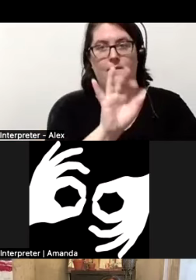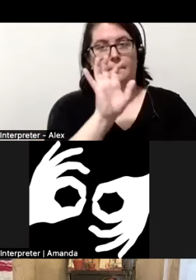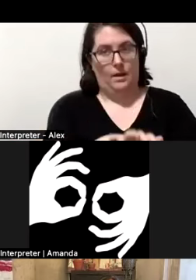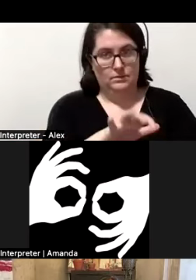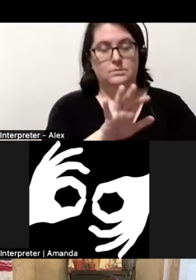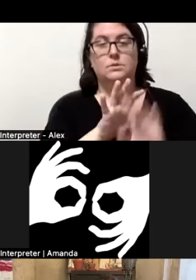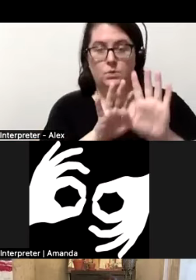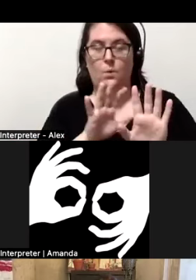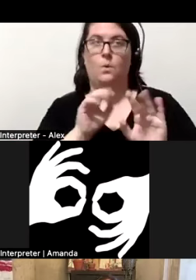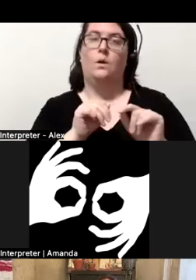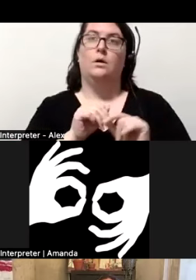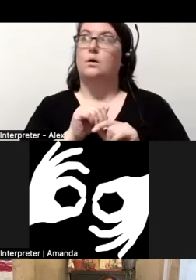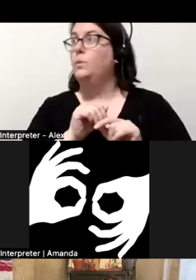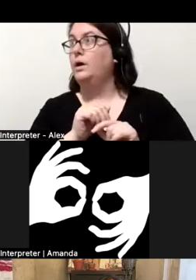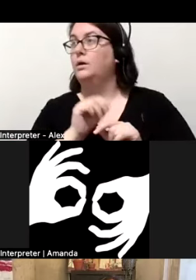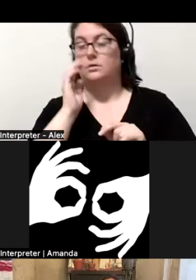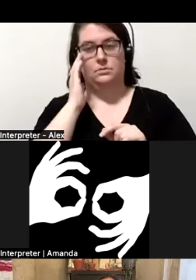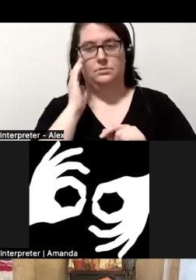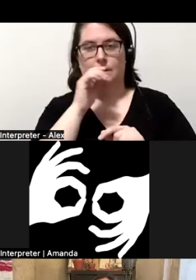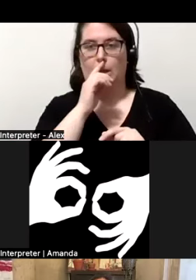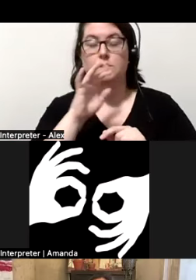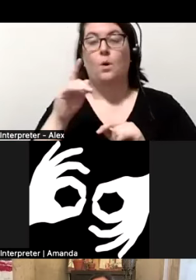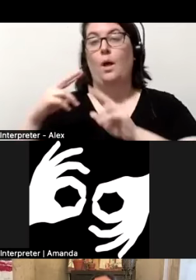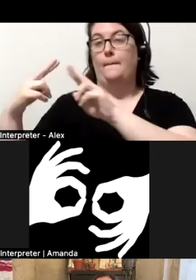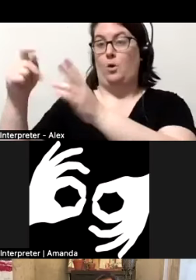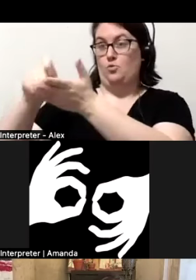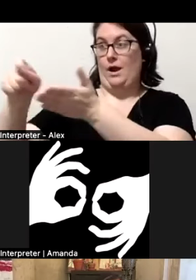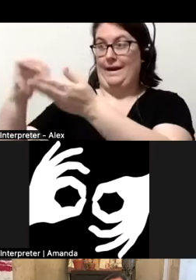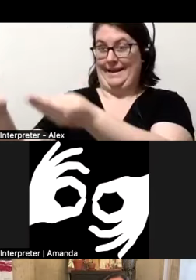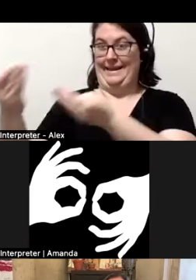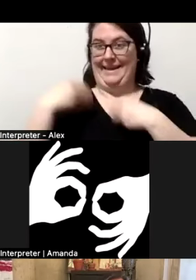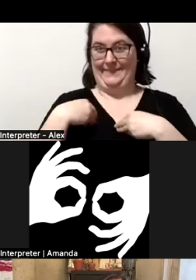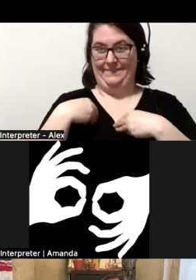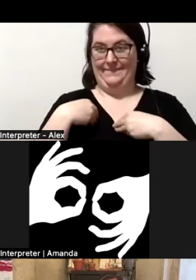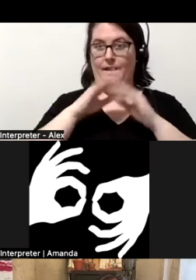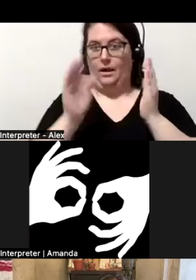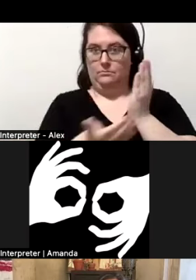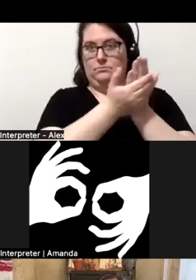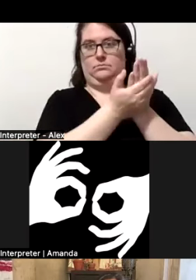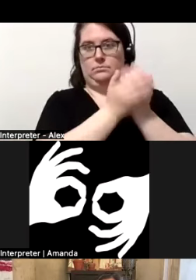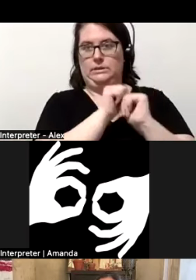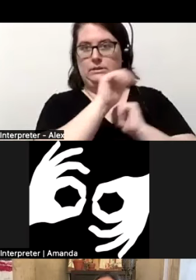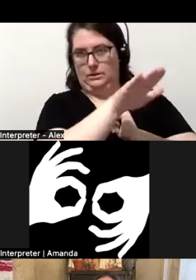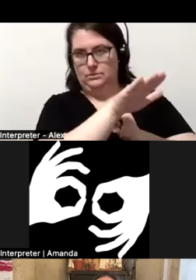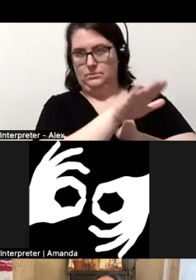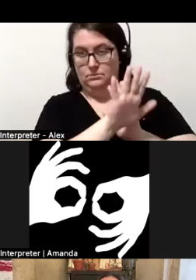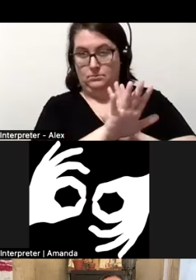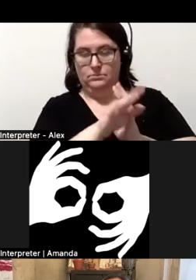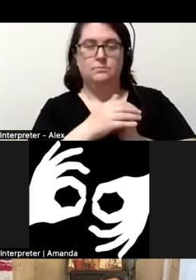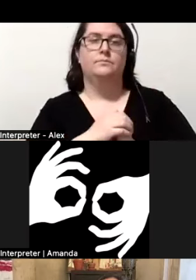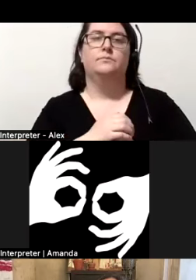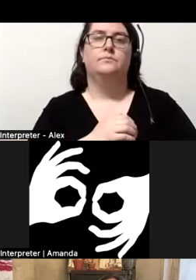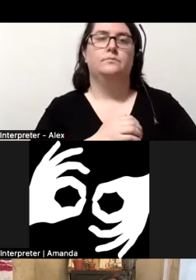the partner is writing it and giving it to you, and then you're sending it as part of your application package. It